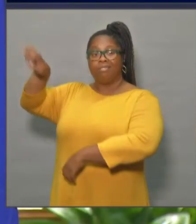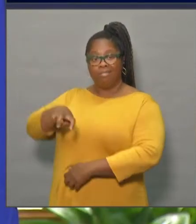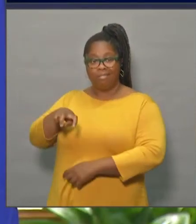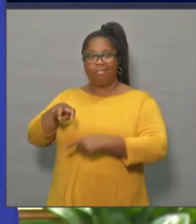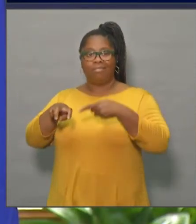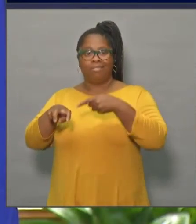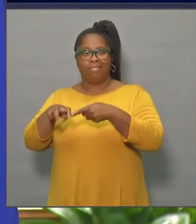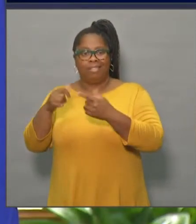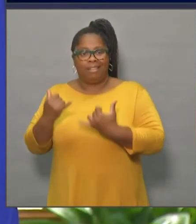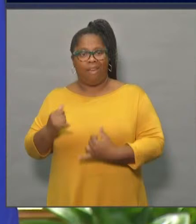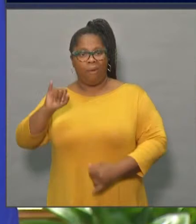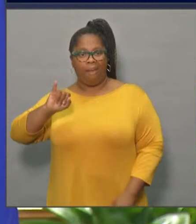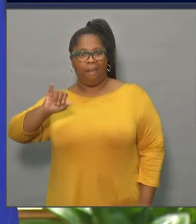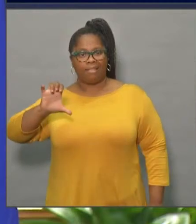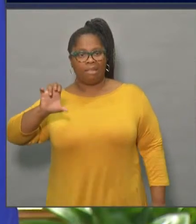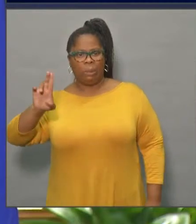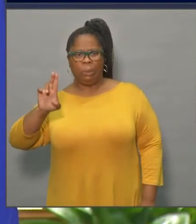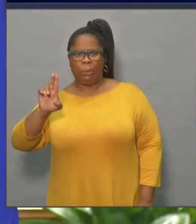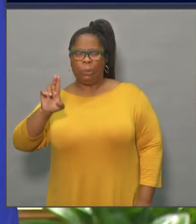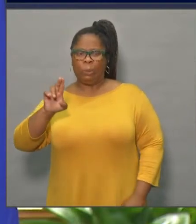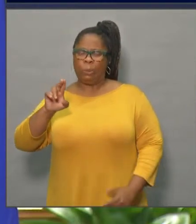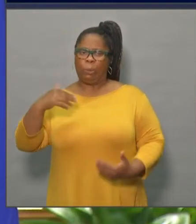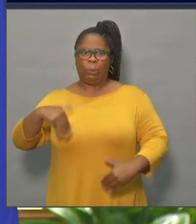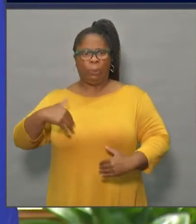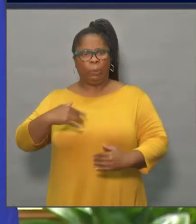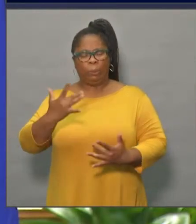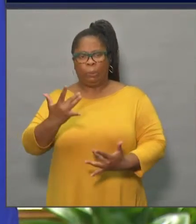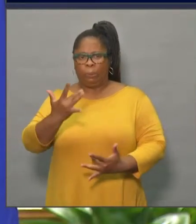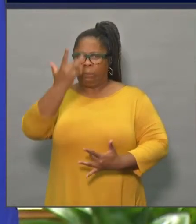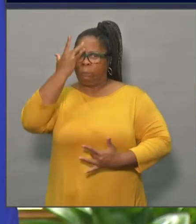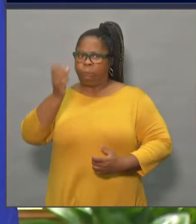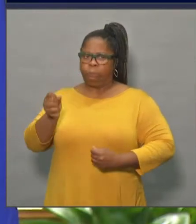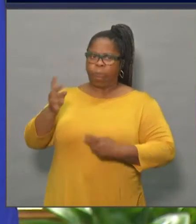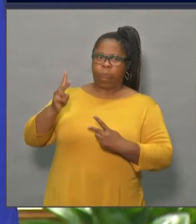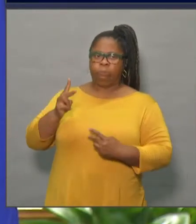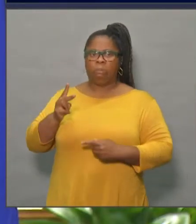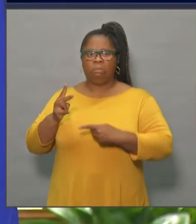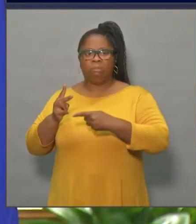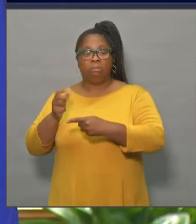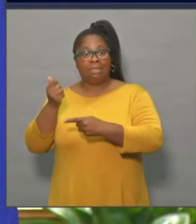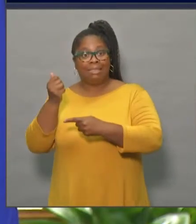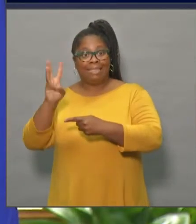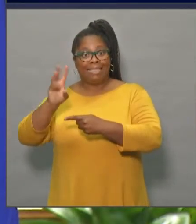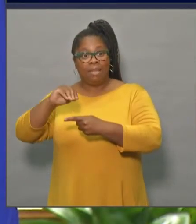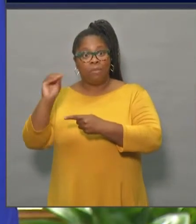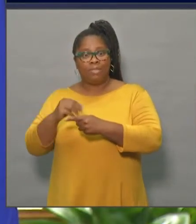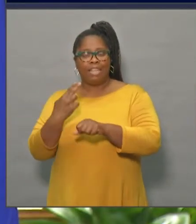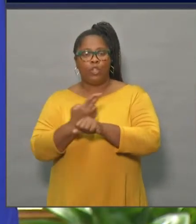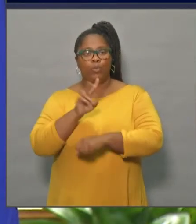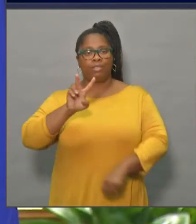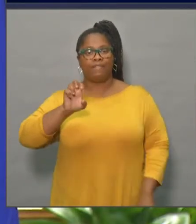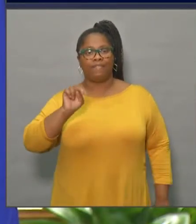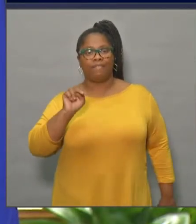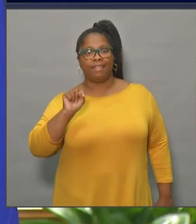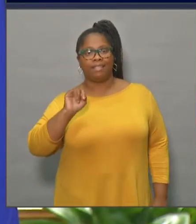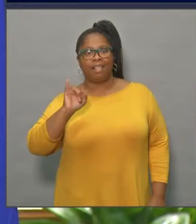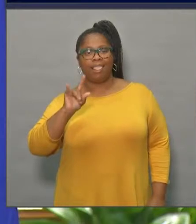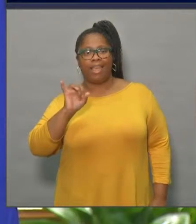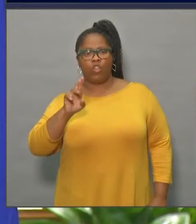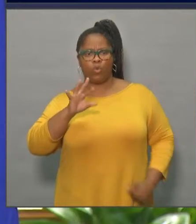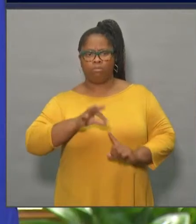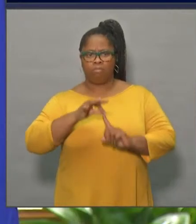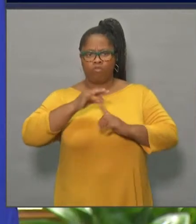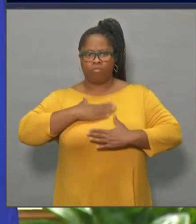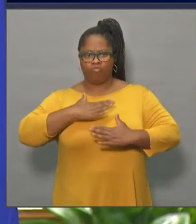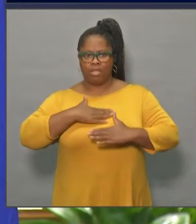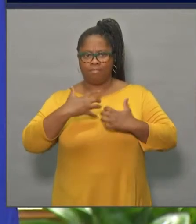for COVID-19 are in the ICU, and 16% of these people are on ventilators. As we continue to